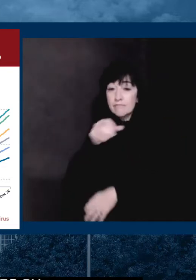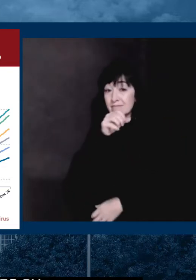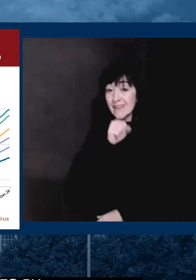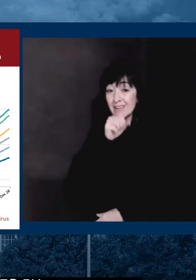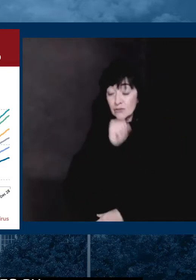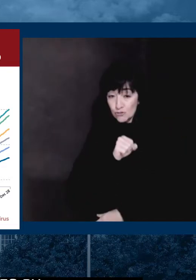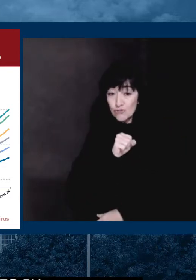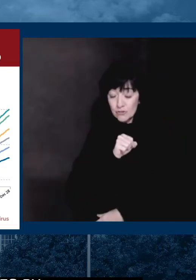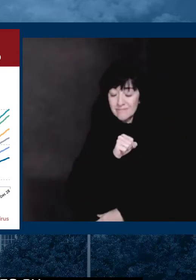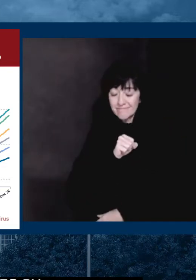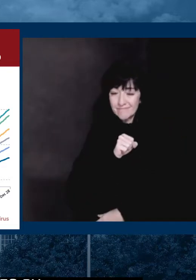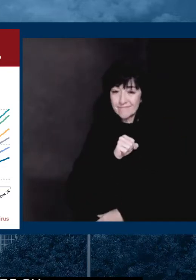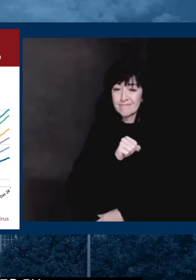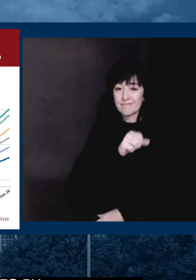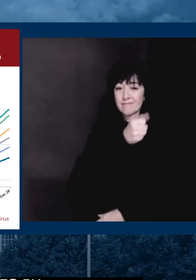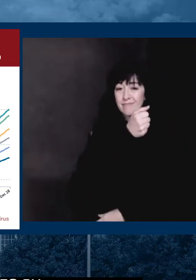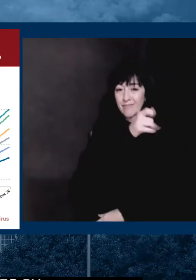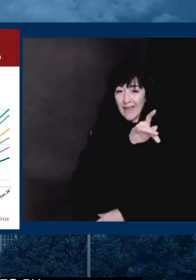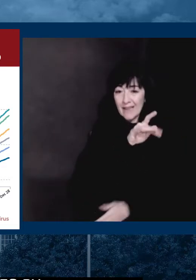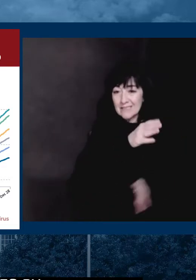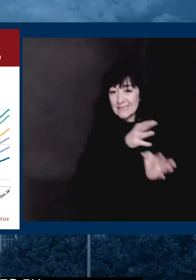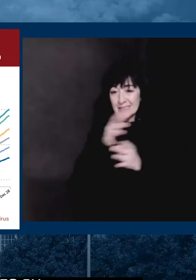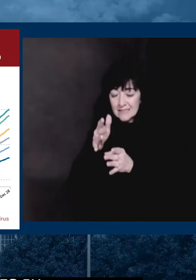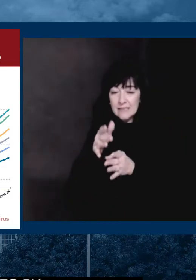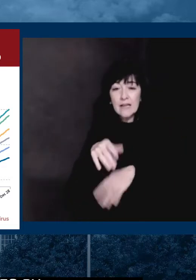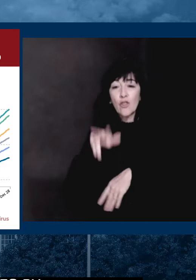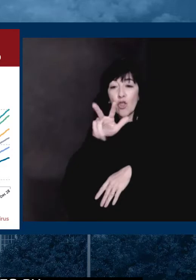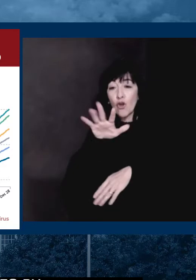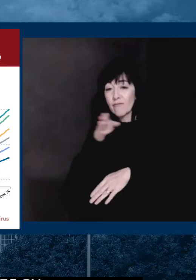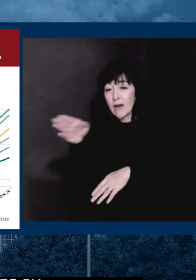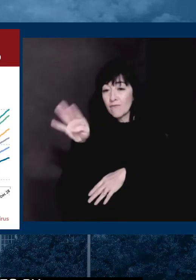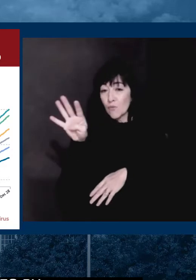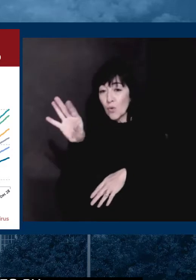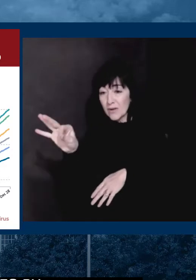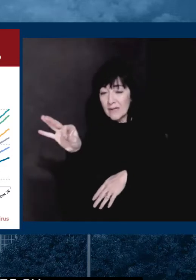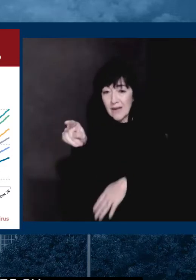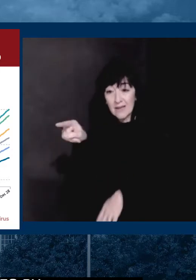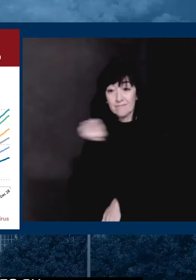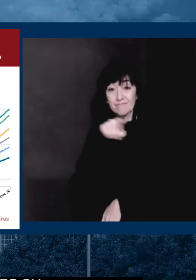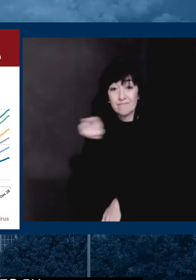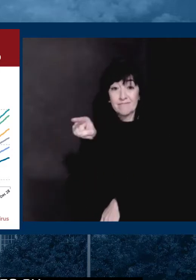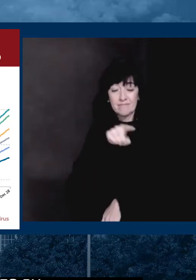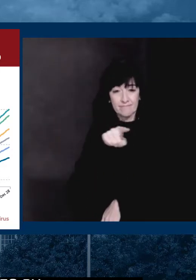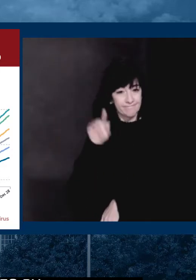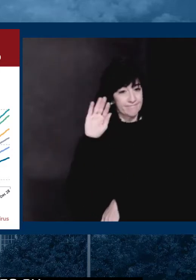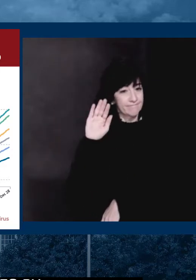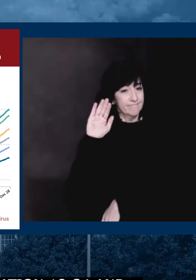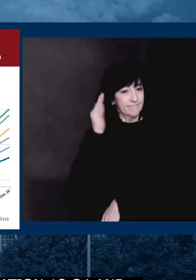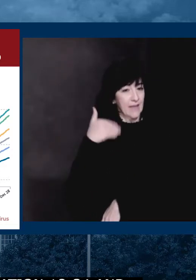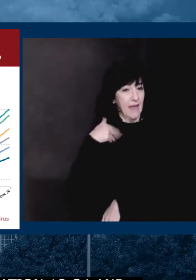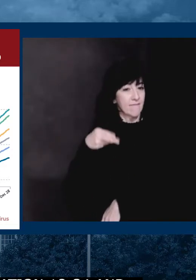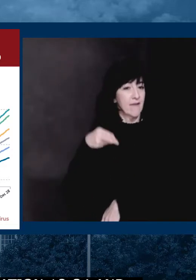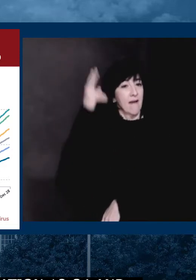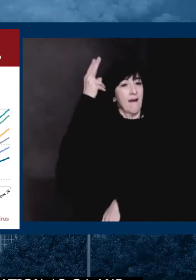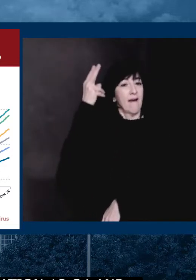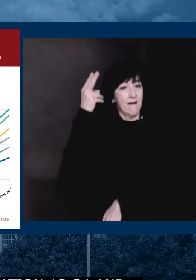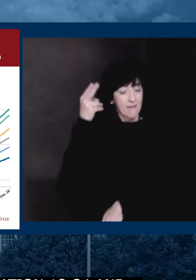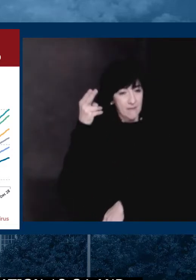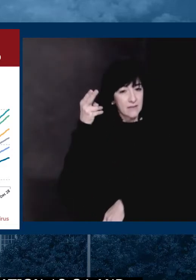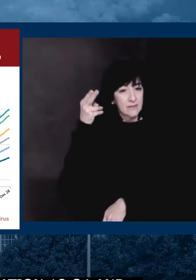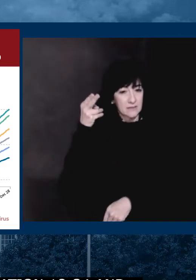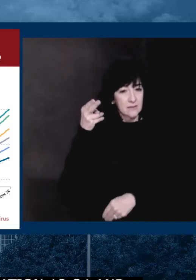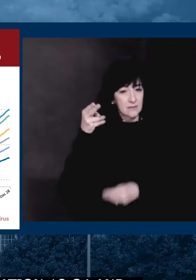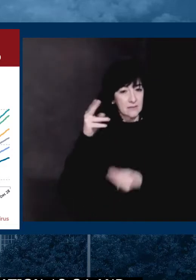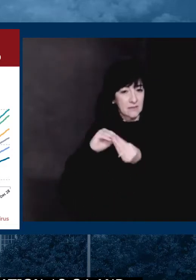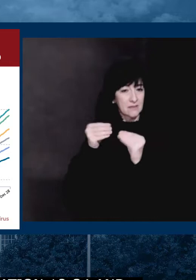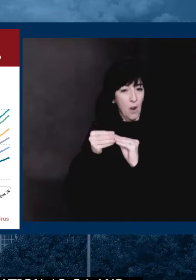to 35 to 49, having the highest rates there and continue to rise, although you can see them flattening